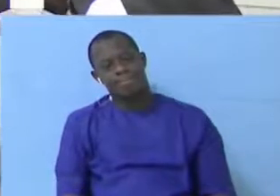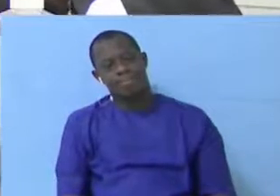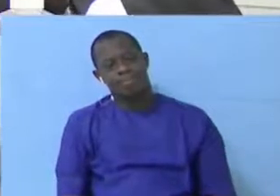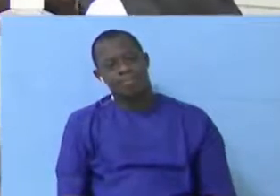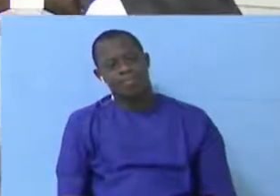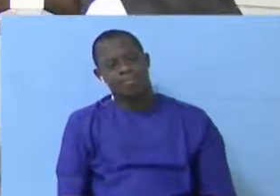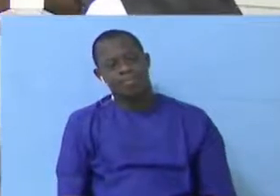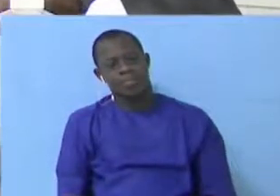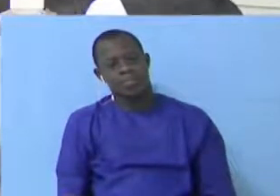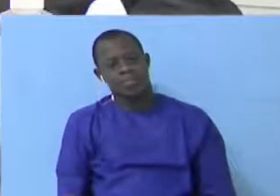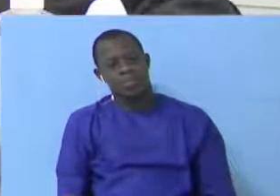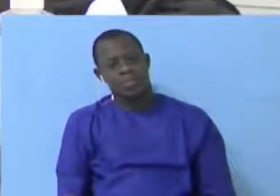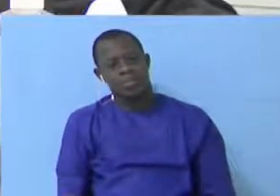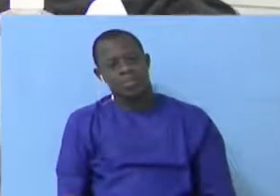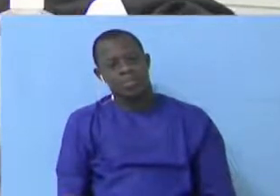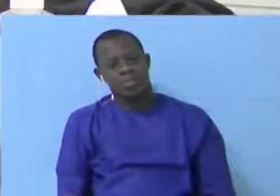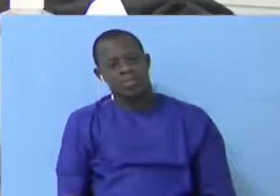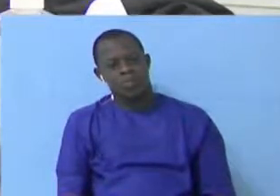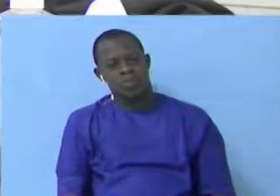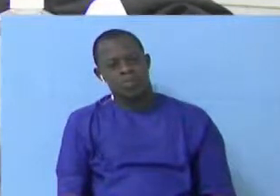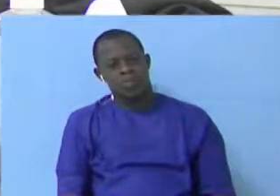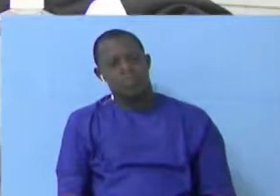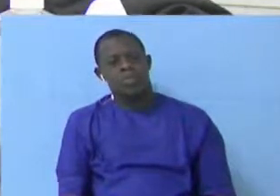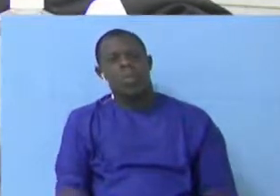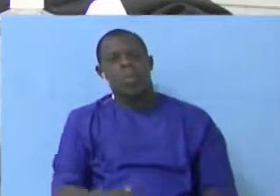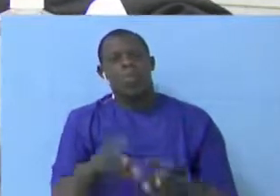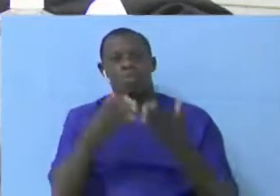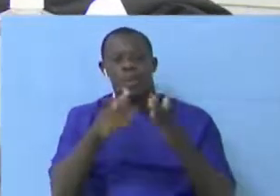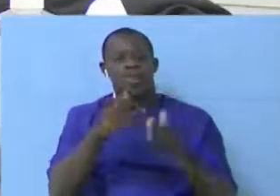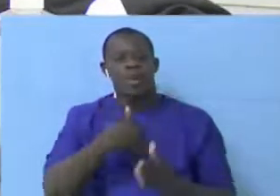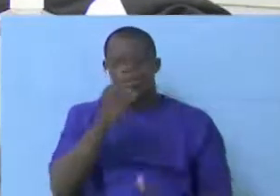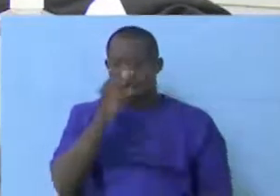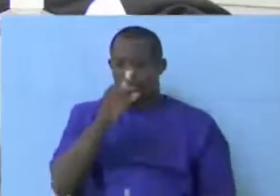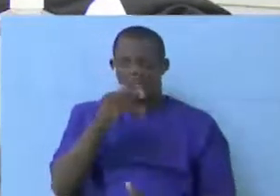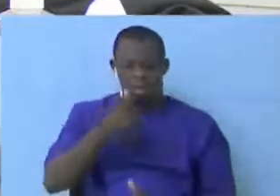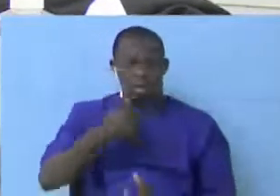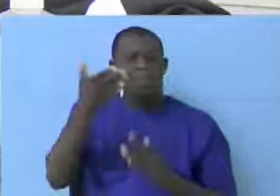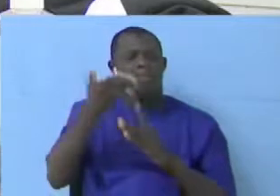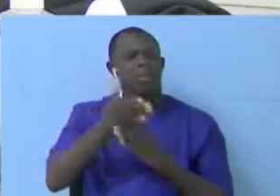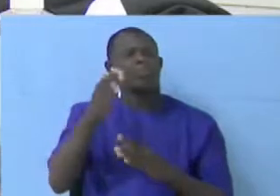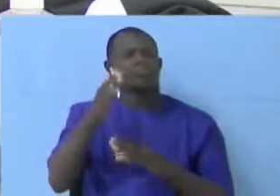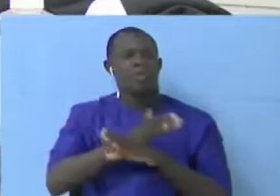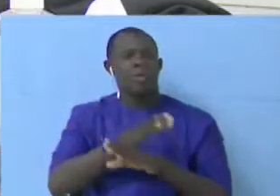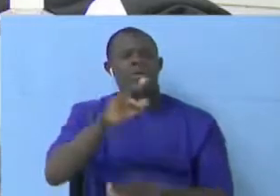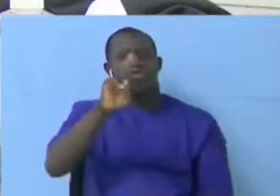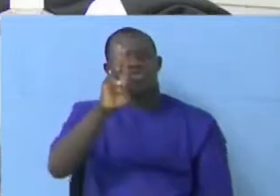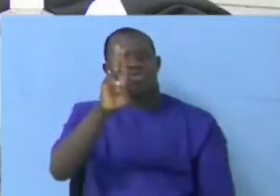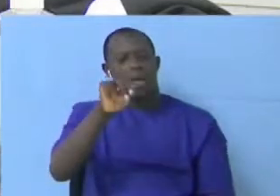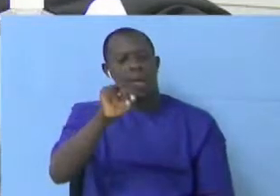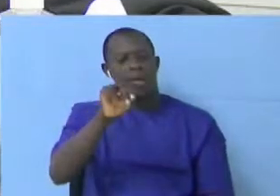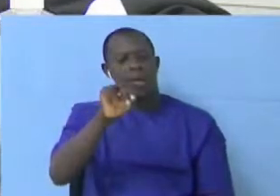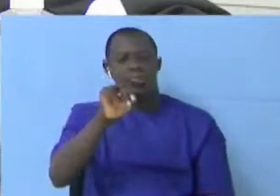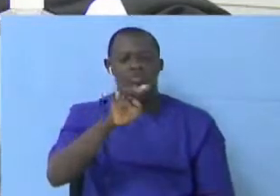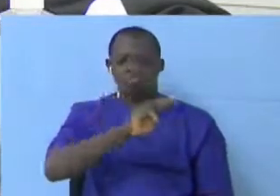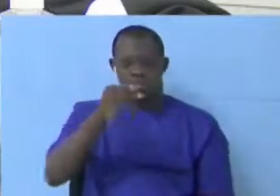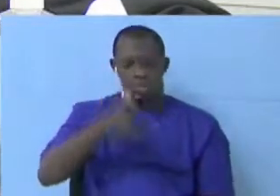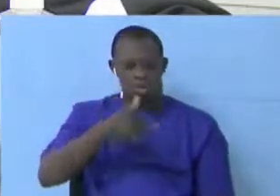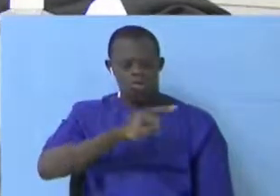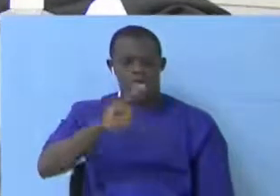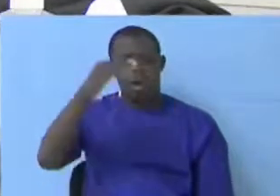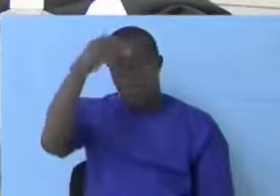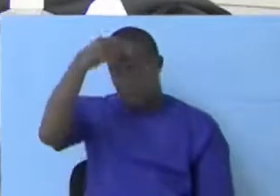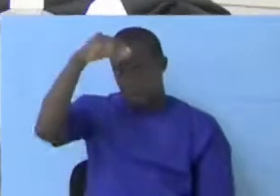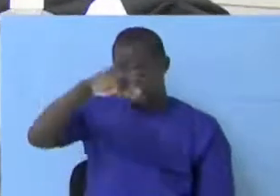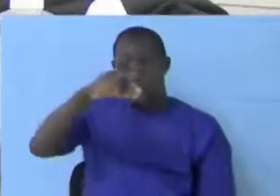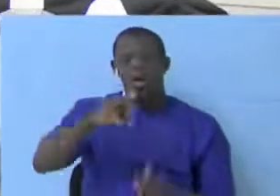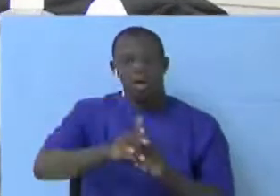there was, like I said, I believe UN. But you know, I'm not at the headquarters, but I knew a